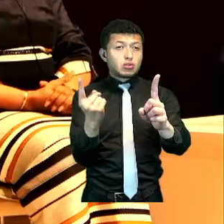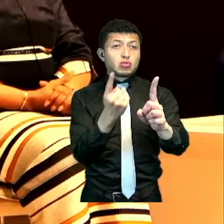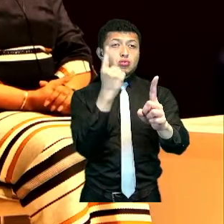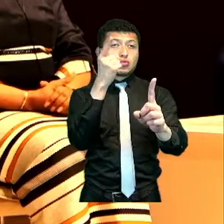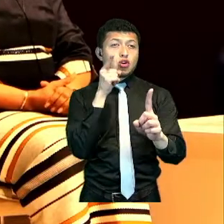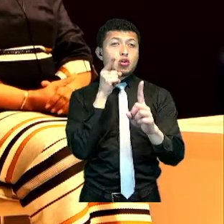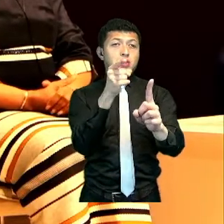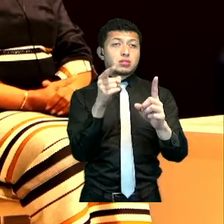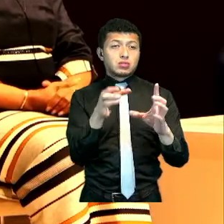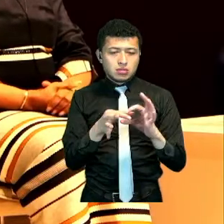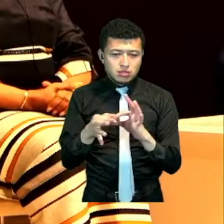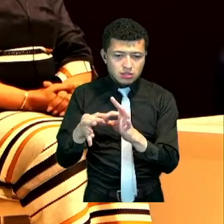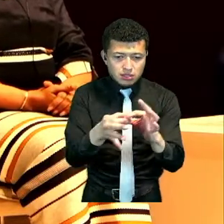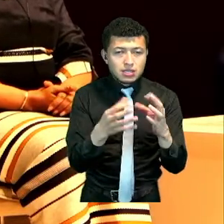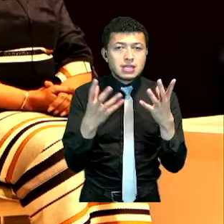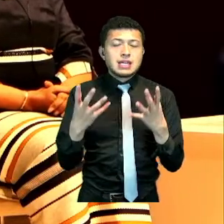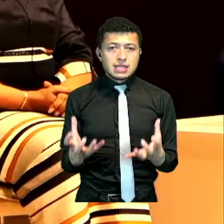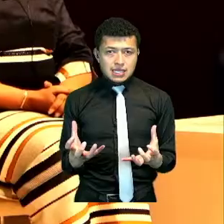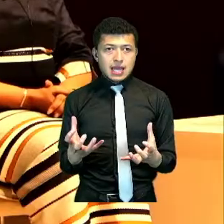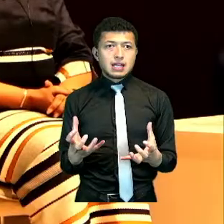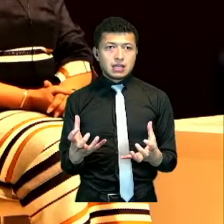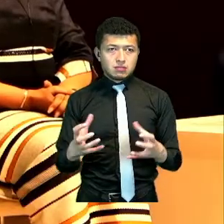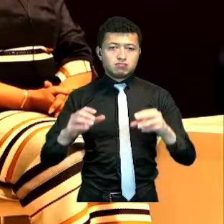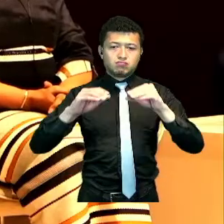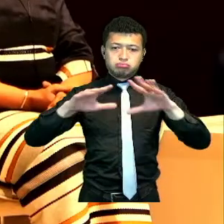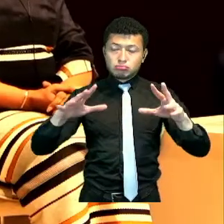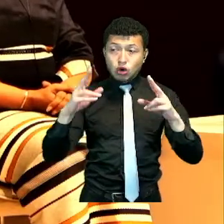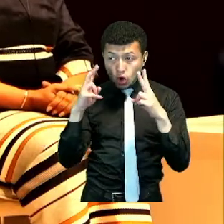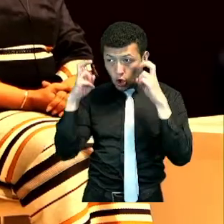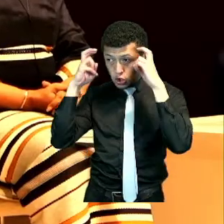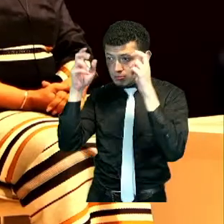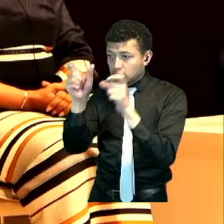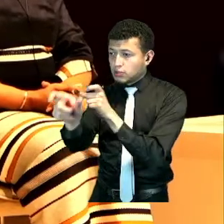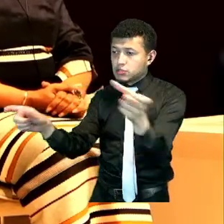purpose, weaving with others to put